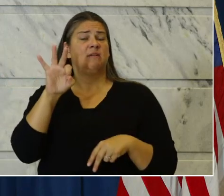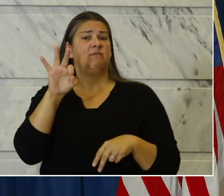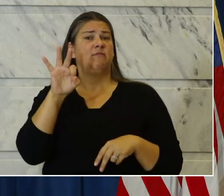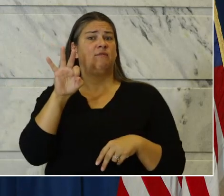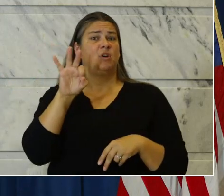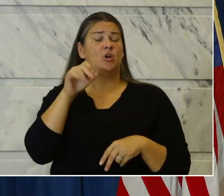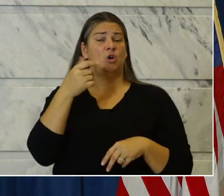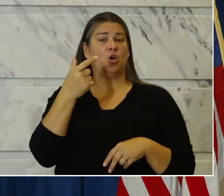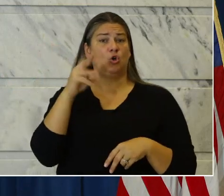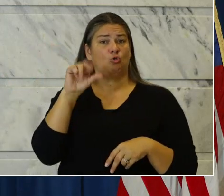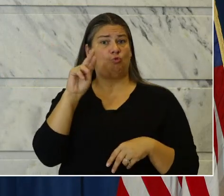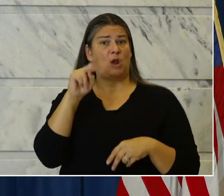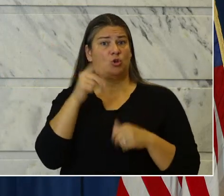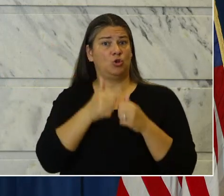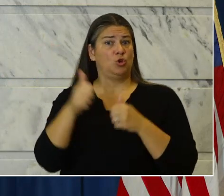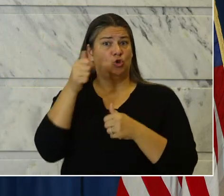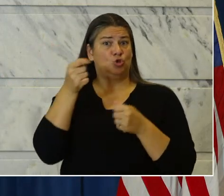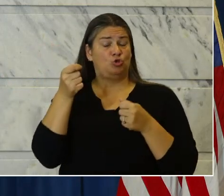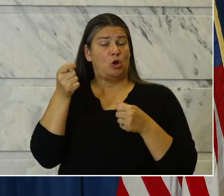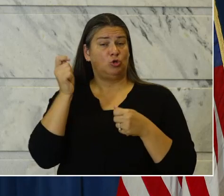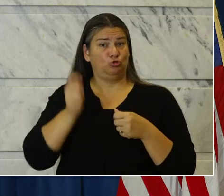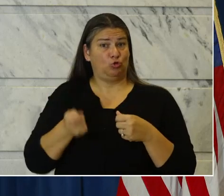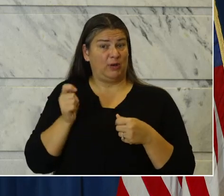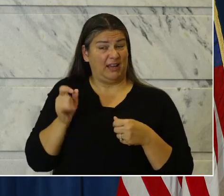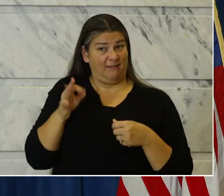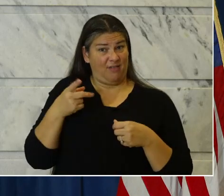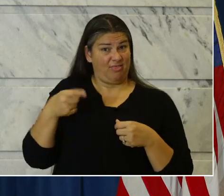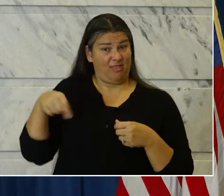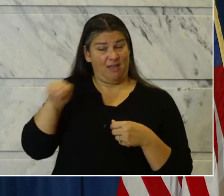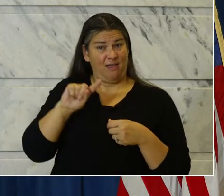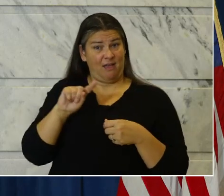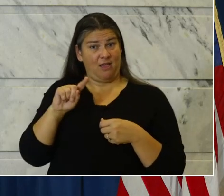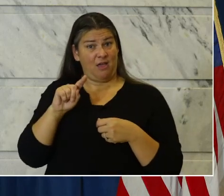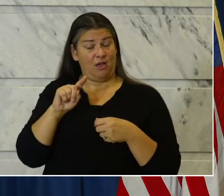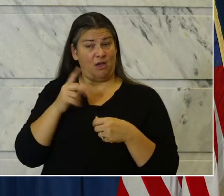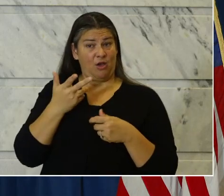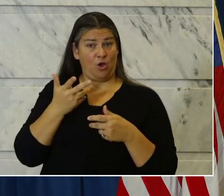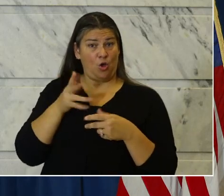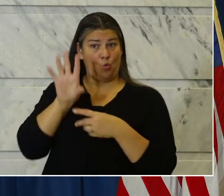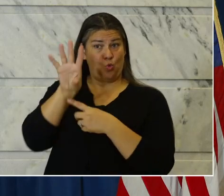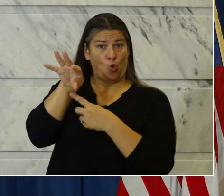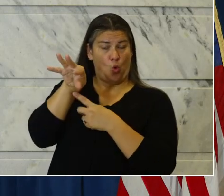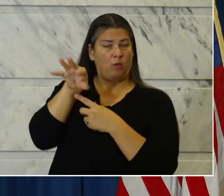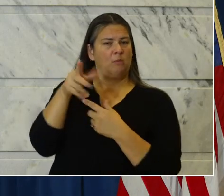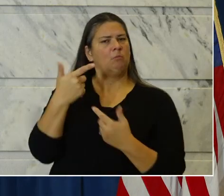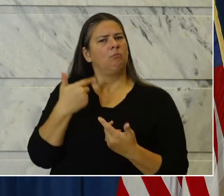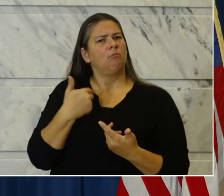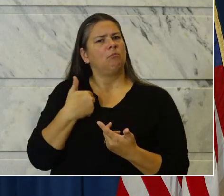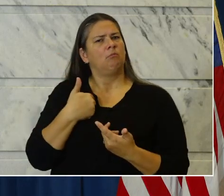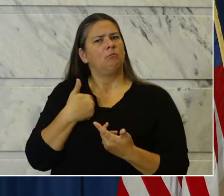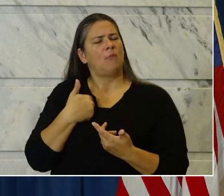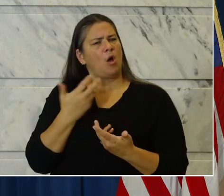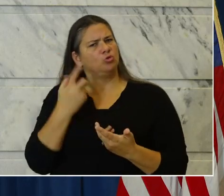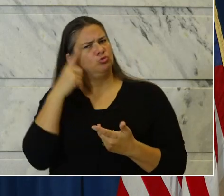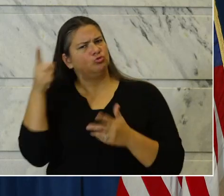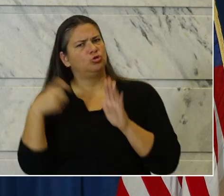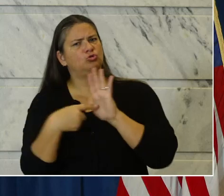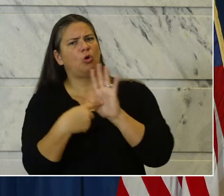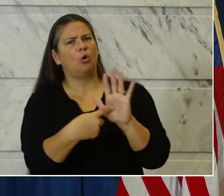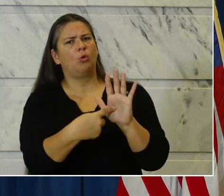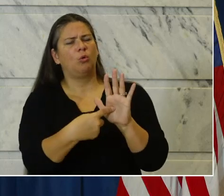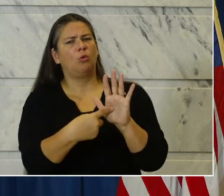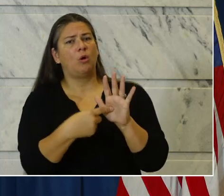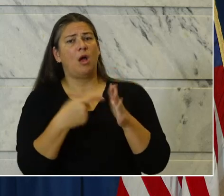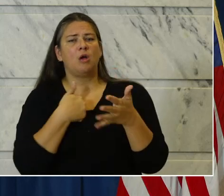jury is going to be released, I think that should be posted online too. I trust the people of Kentucky with the truth, and I